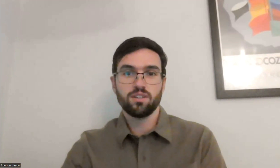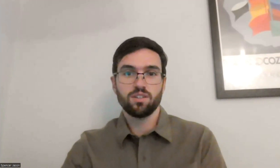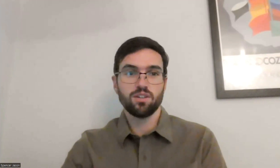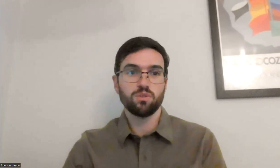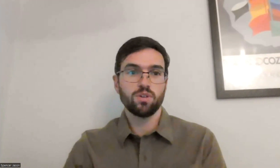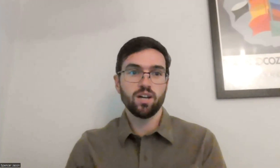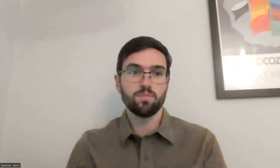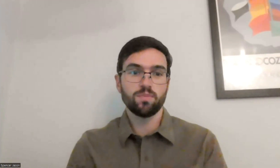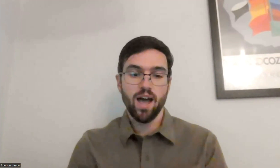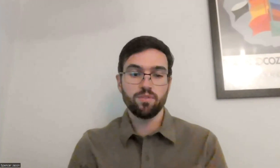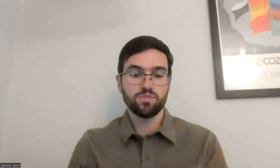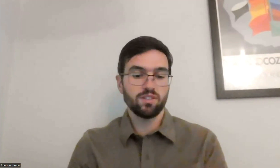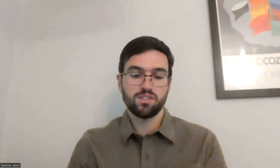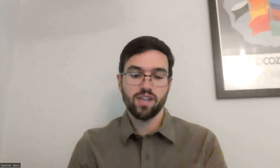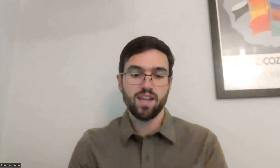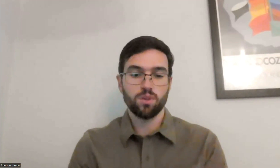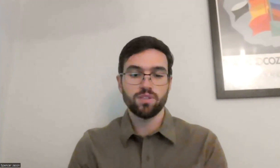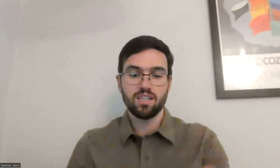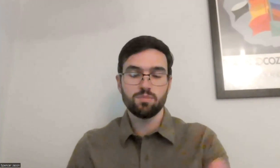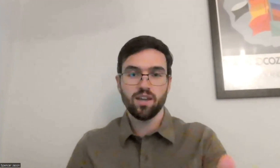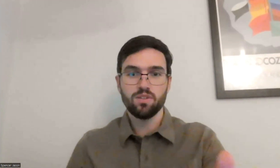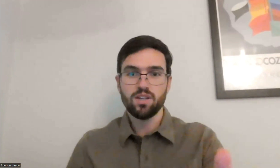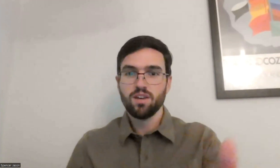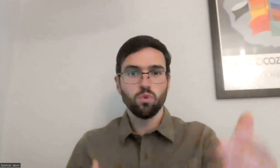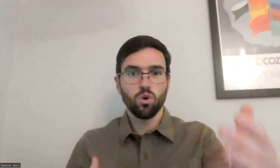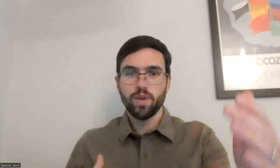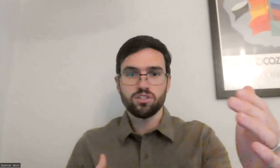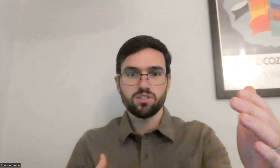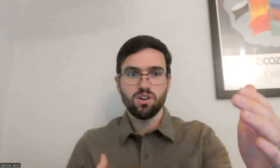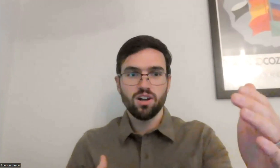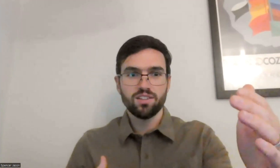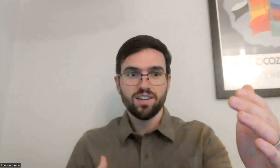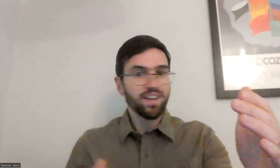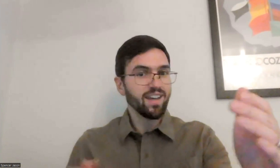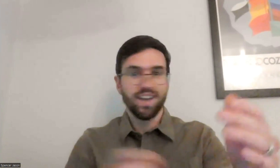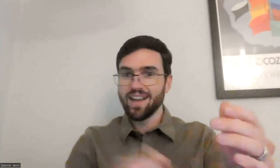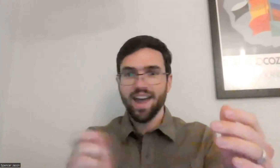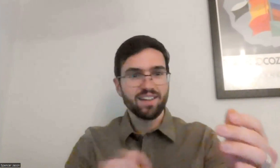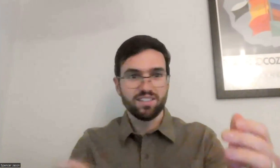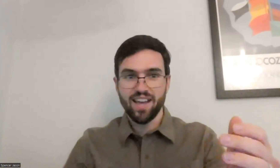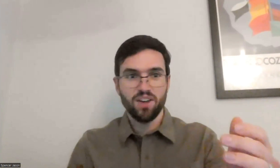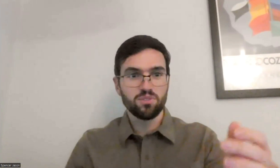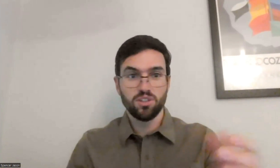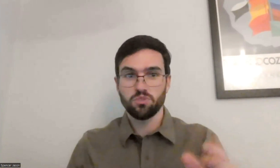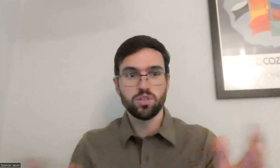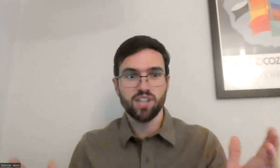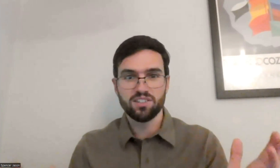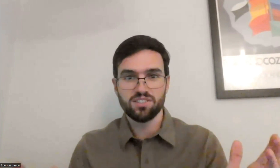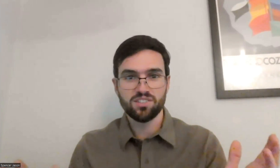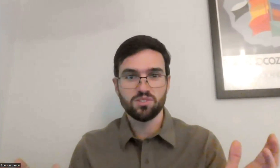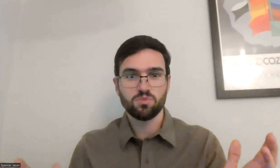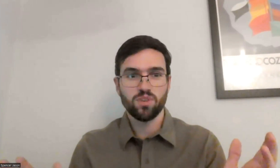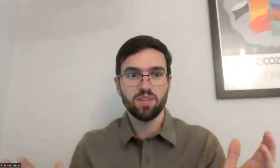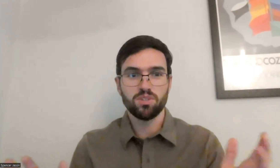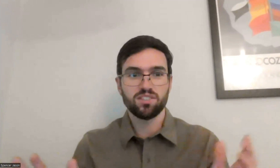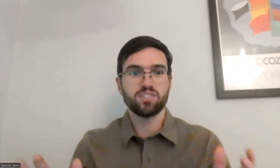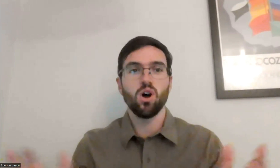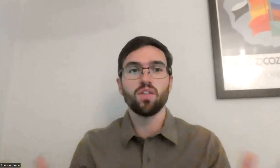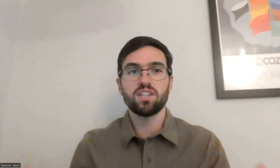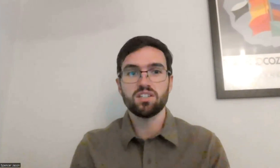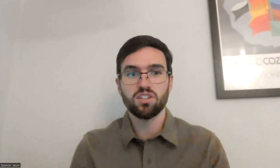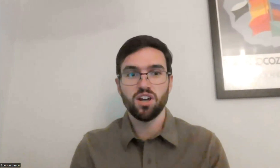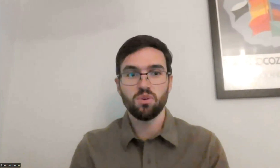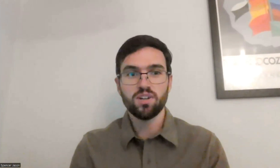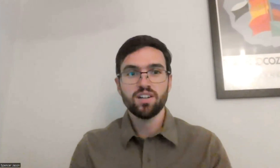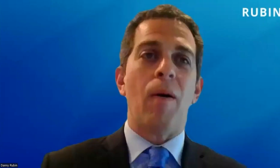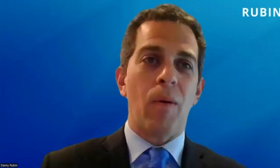communicating. I've sat down with that email 4 pages long and hacked it down to 3 sentences, right? Because that's all